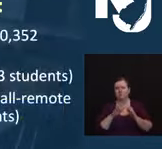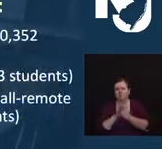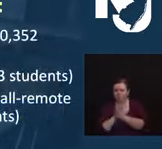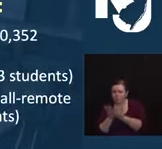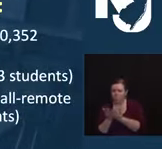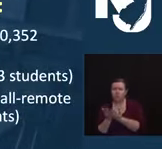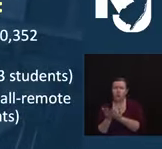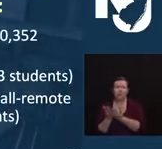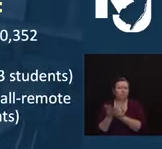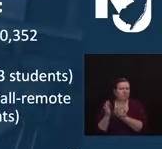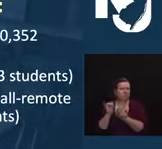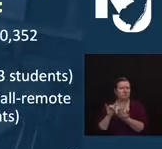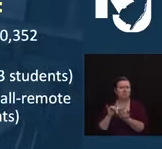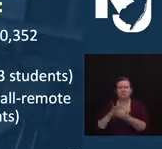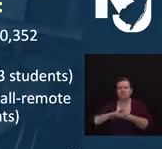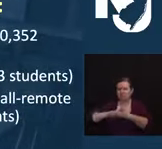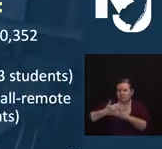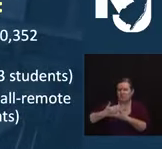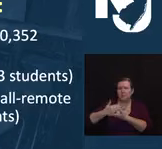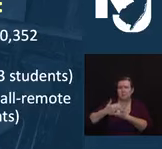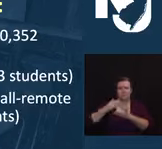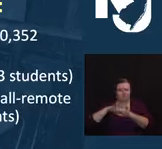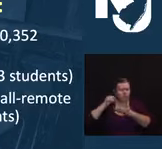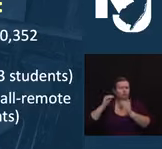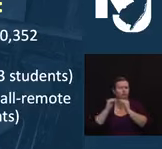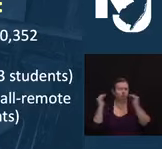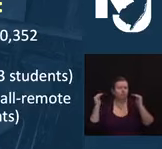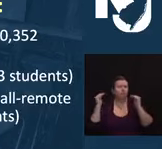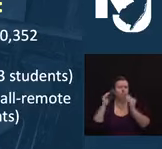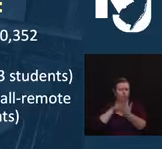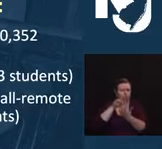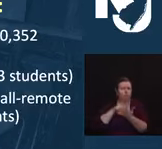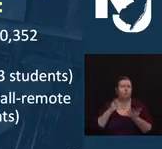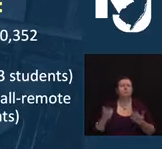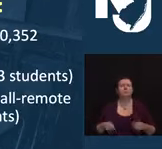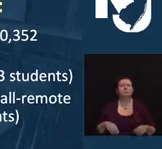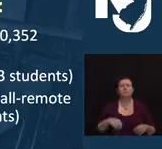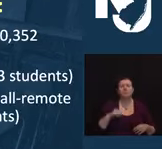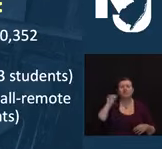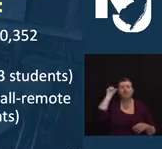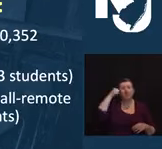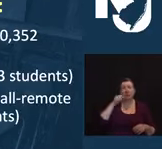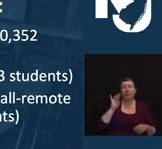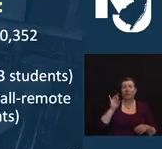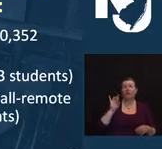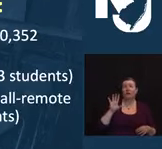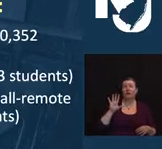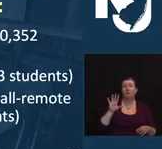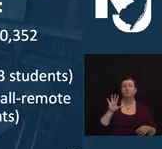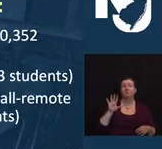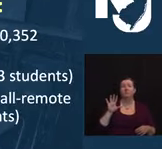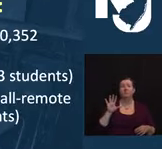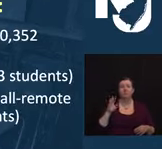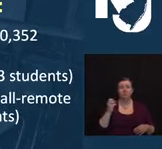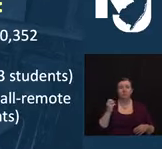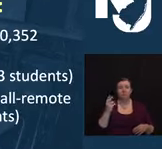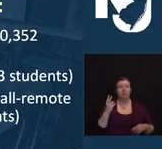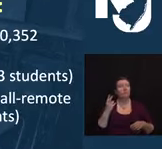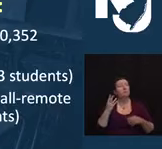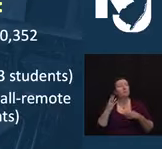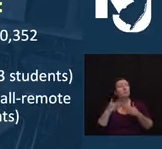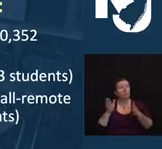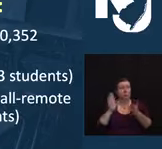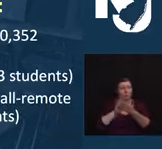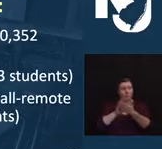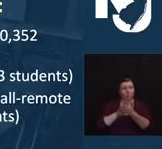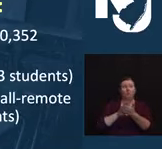So let's remember, there are about 812 public school districts, charter schools, Renaissance schools, and schools for